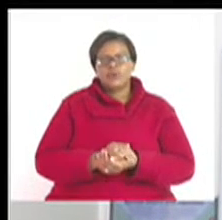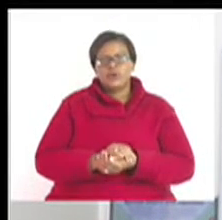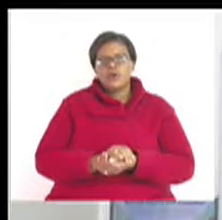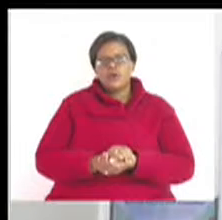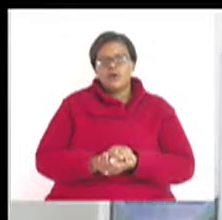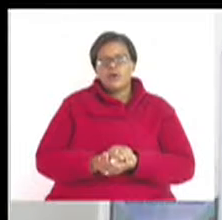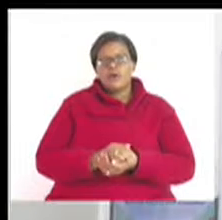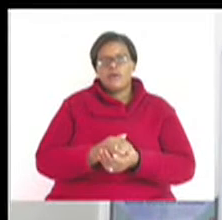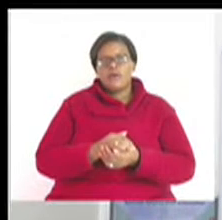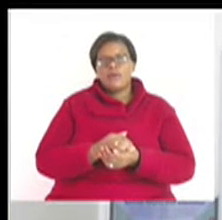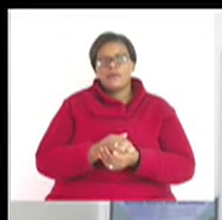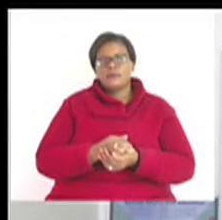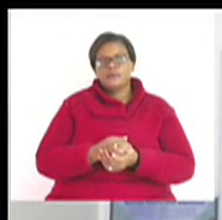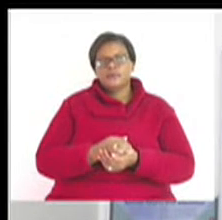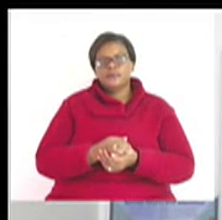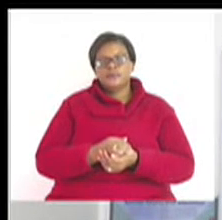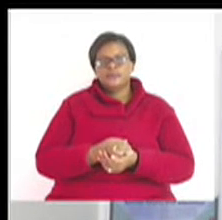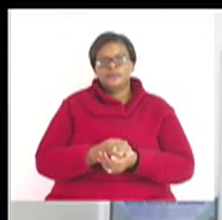numbers,